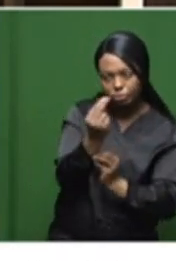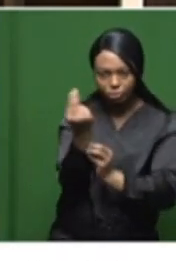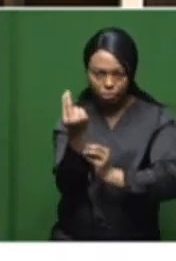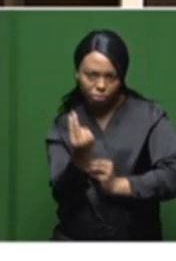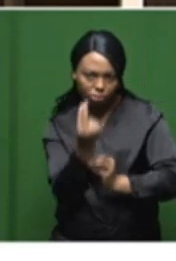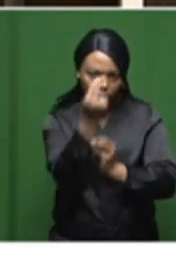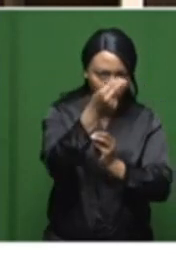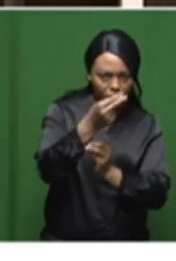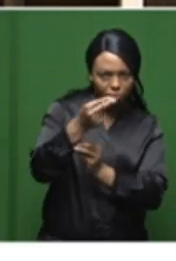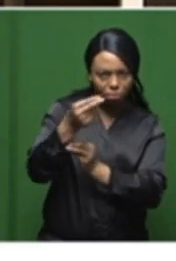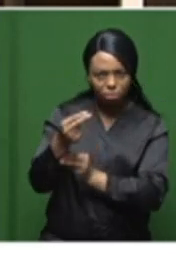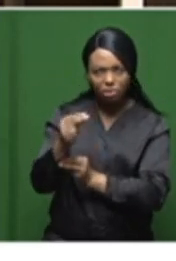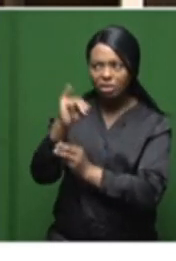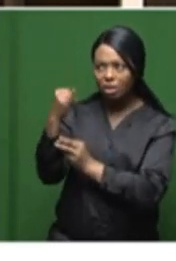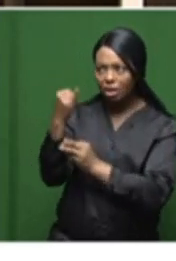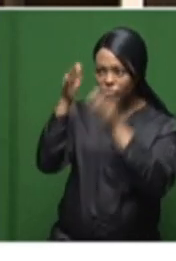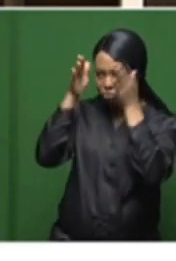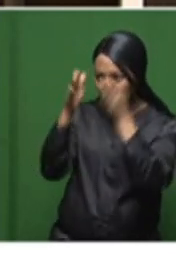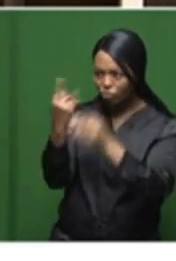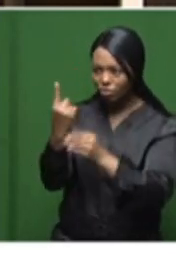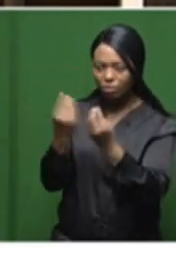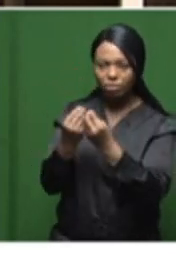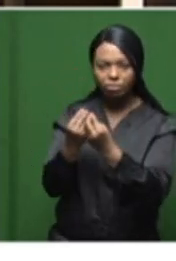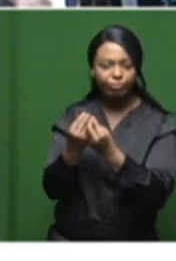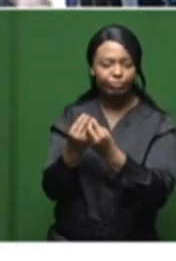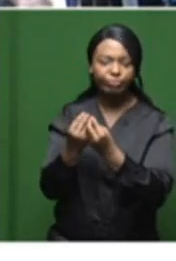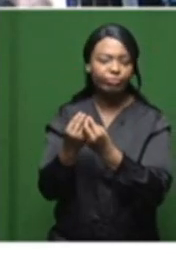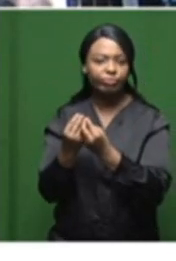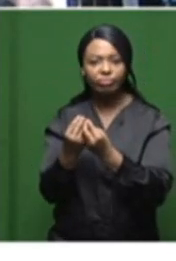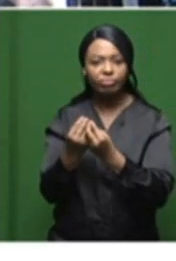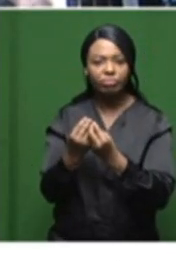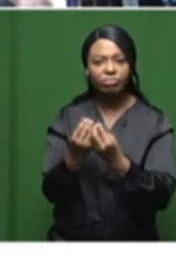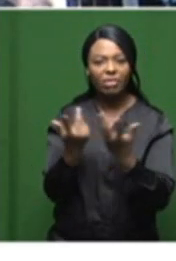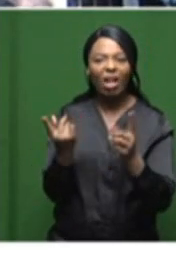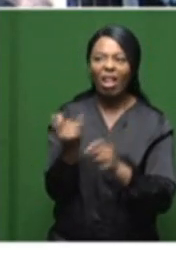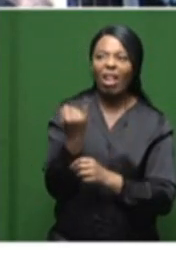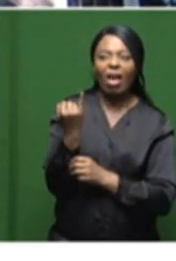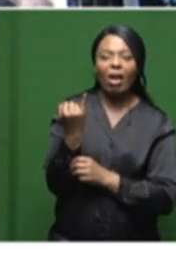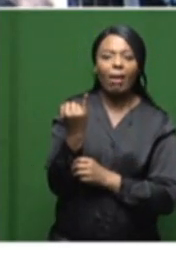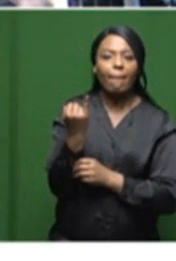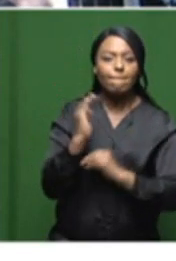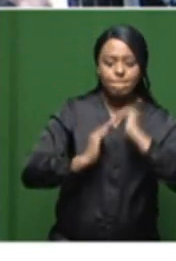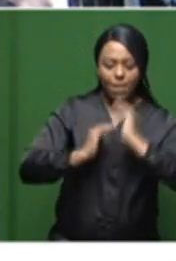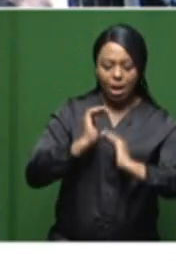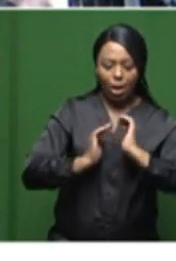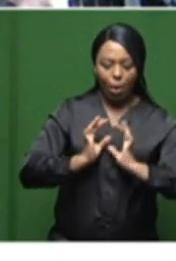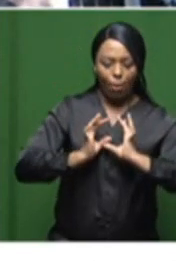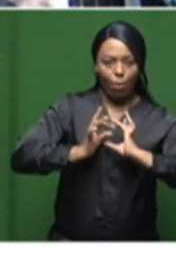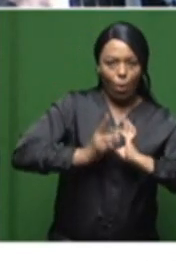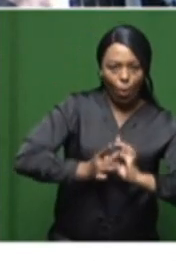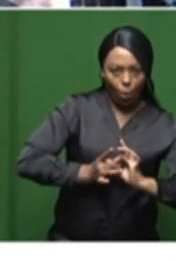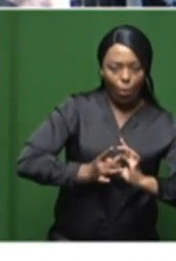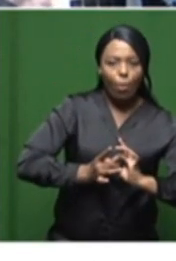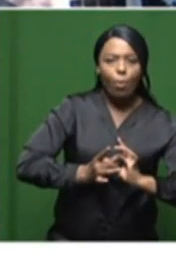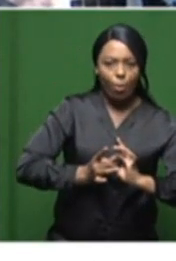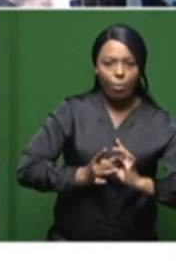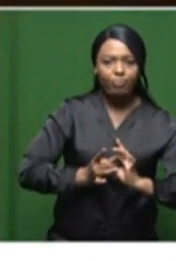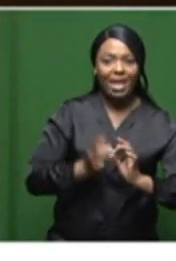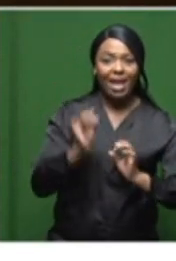showing up, you know. It was, yeah, like building a home. In the exhibition, there's like each and every room